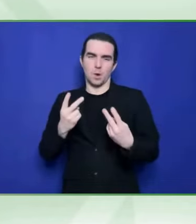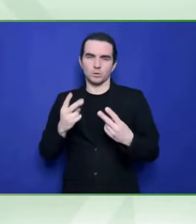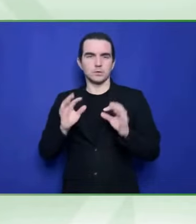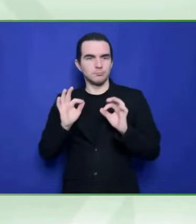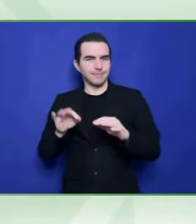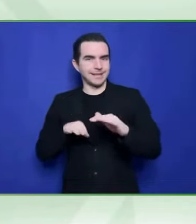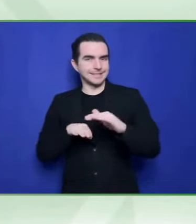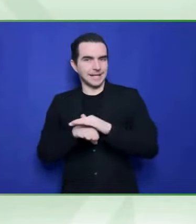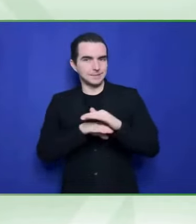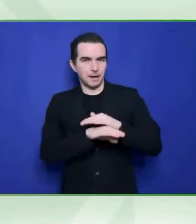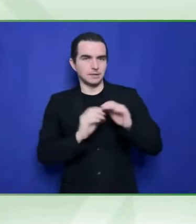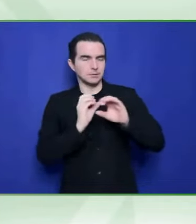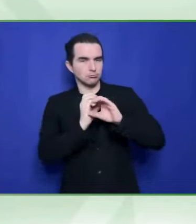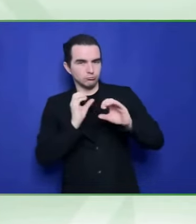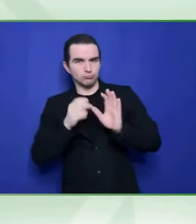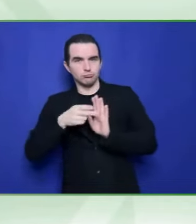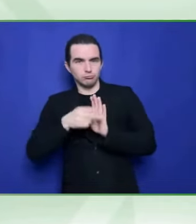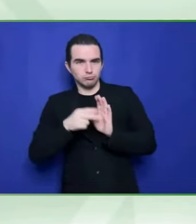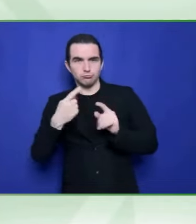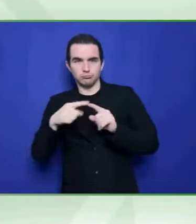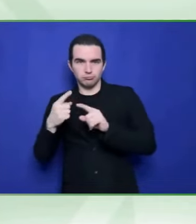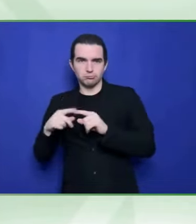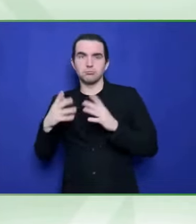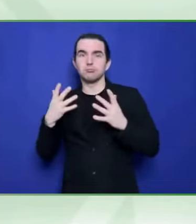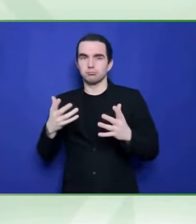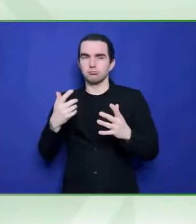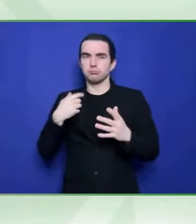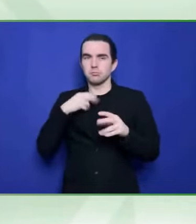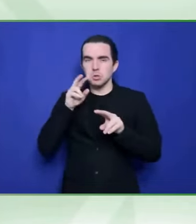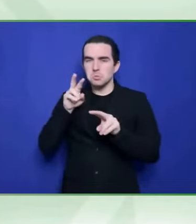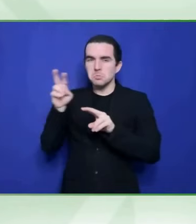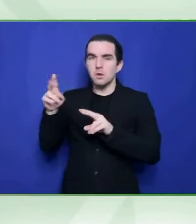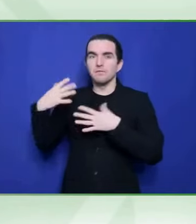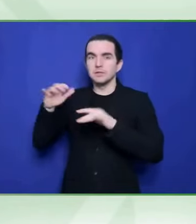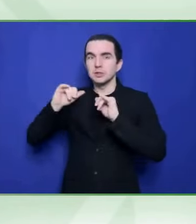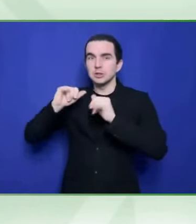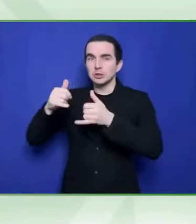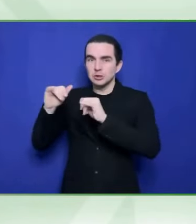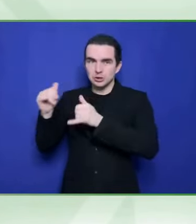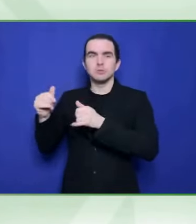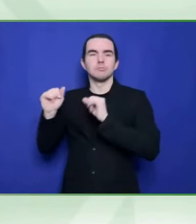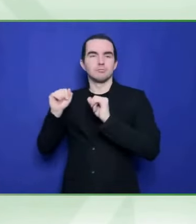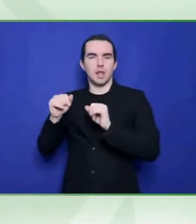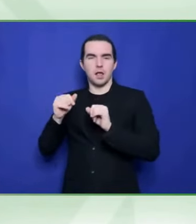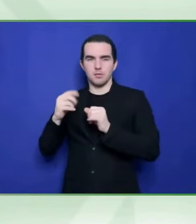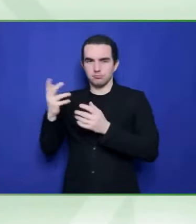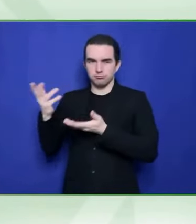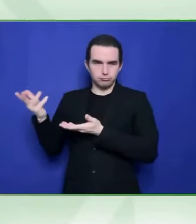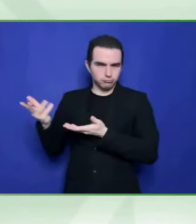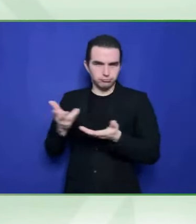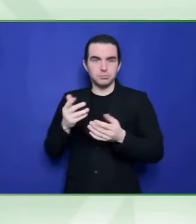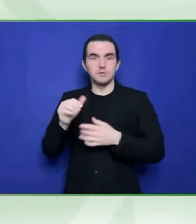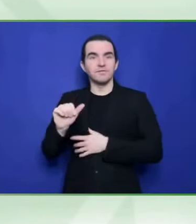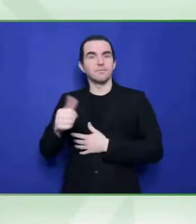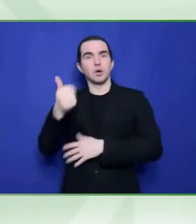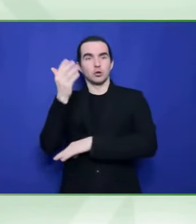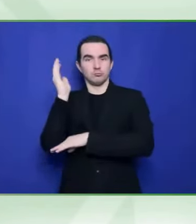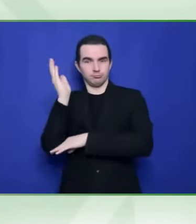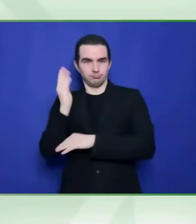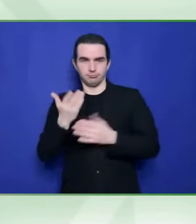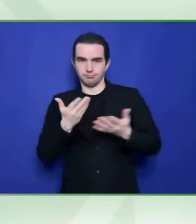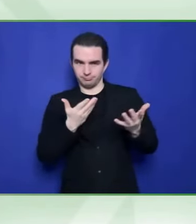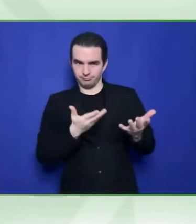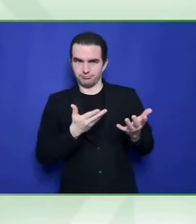introduce a friend of mine and colleague of mine, Theo Quick, who is the deputy head